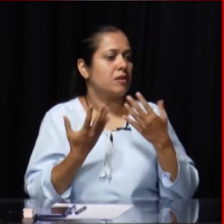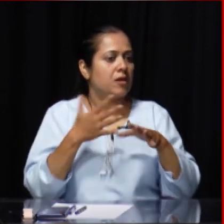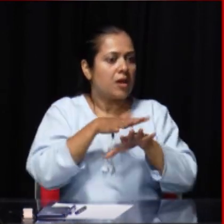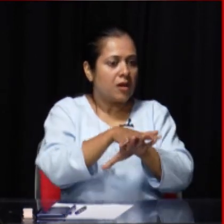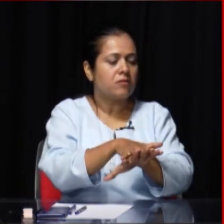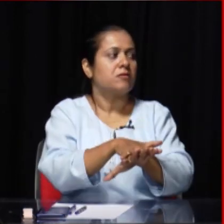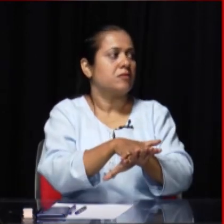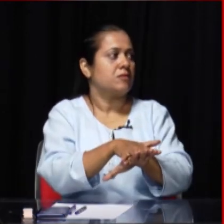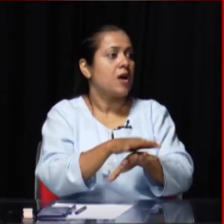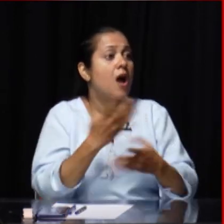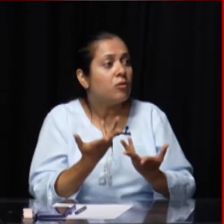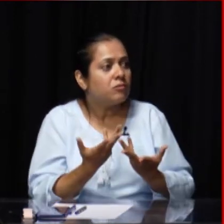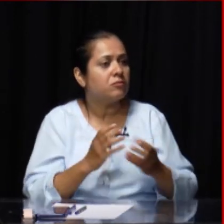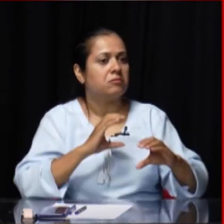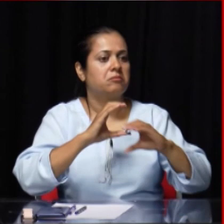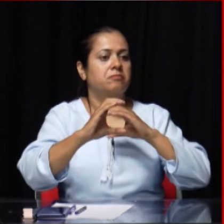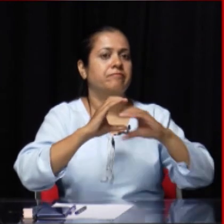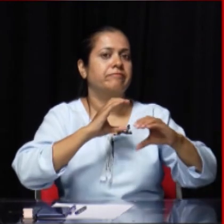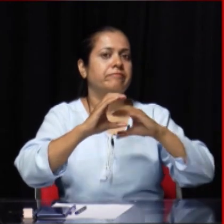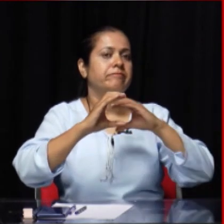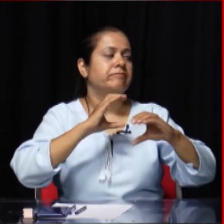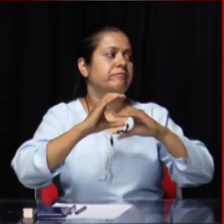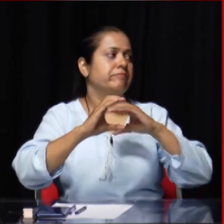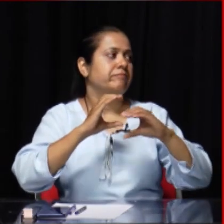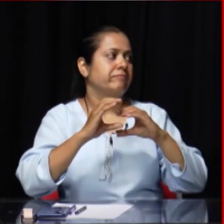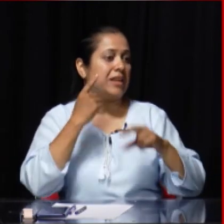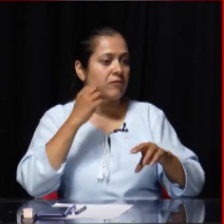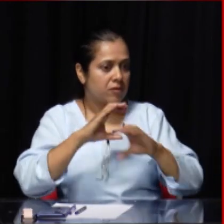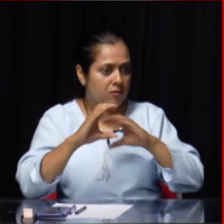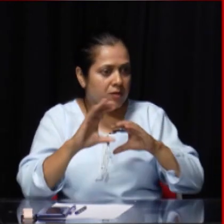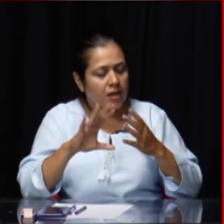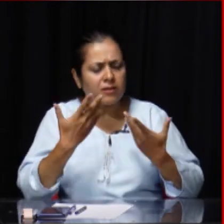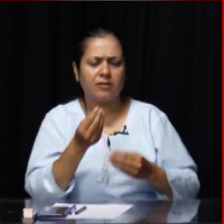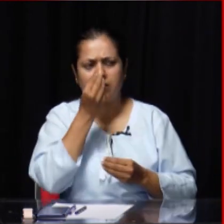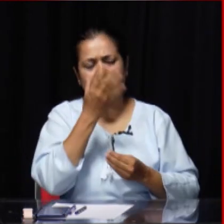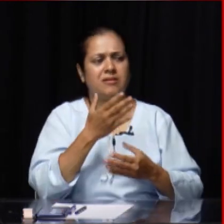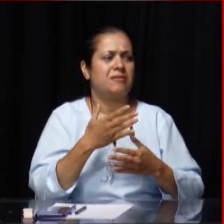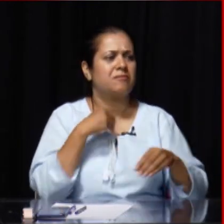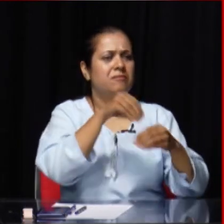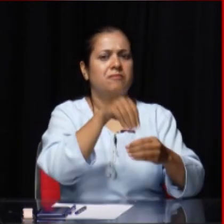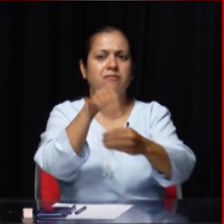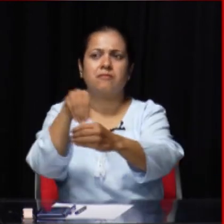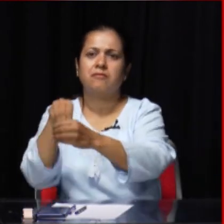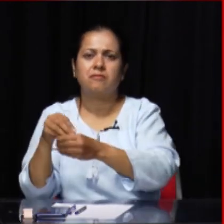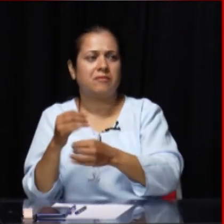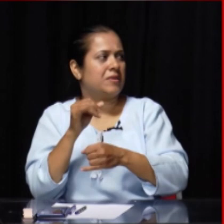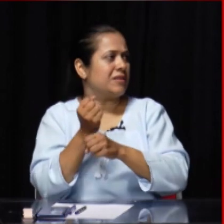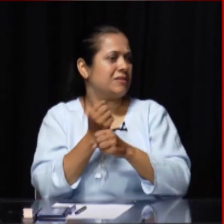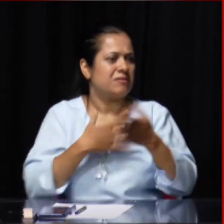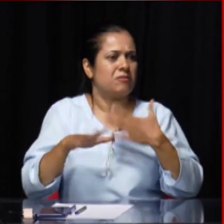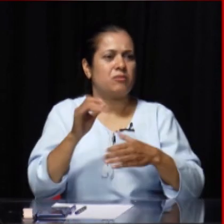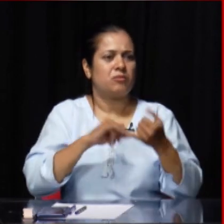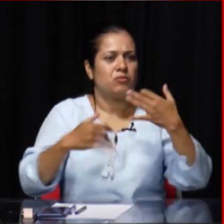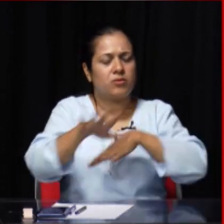this communication comes and then becomes part of life, and then part of in general society at